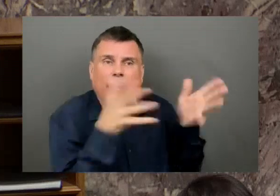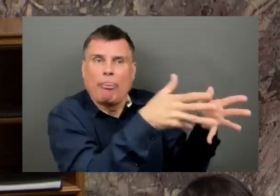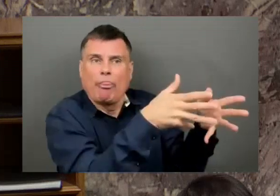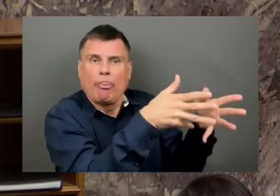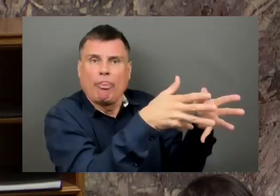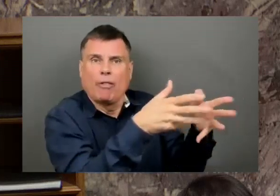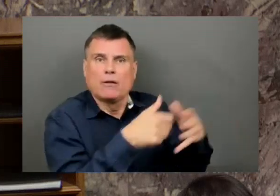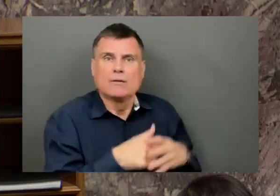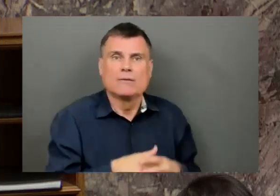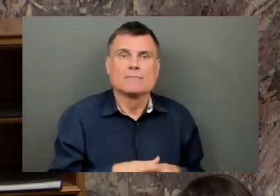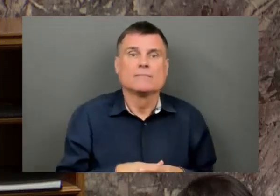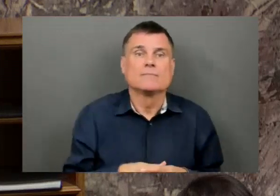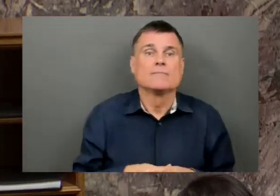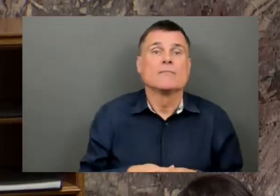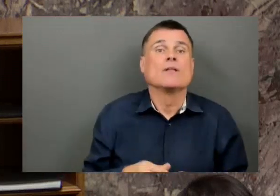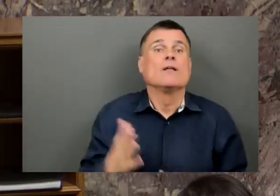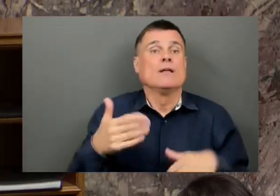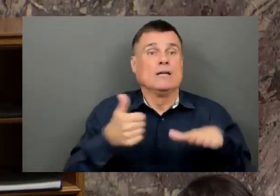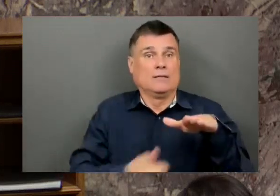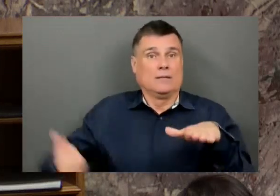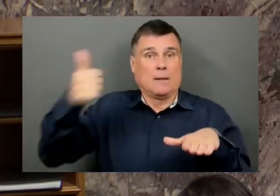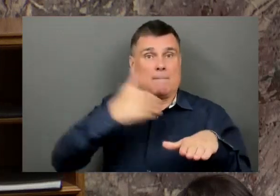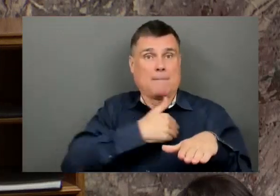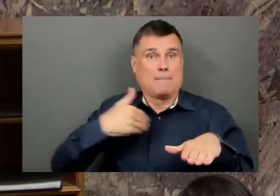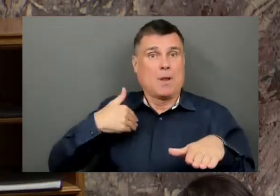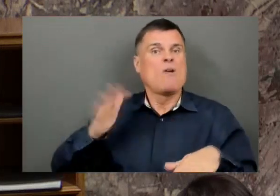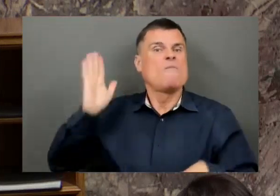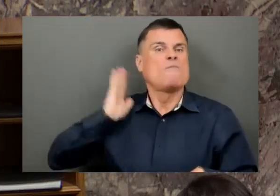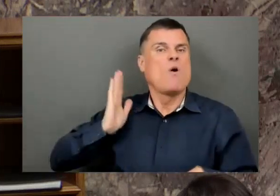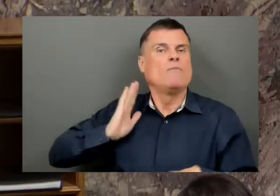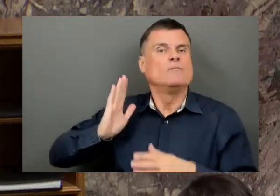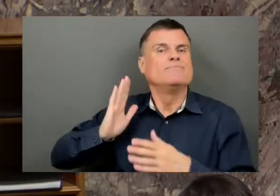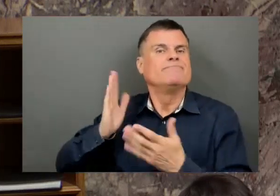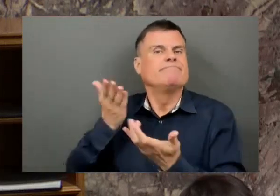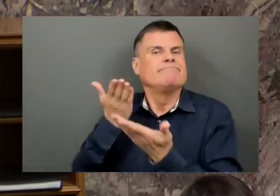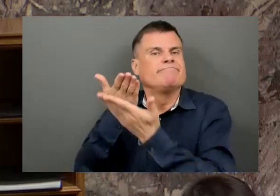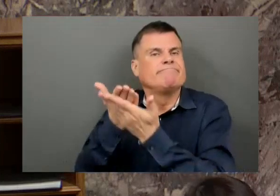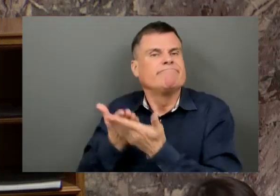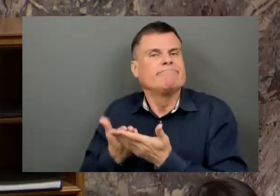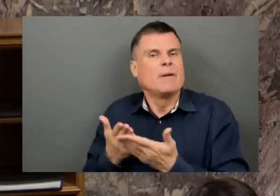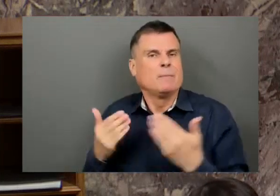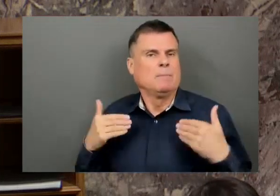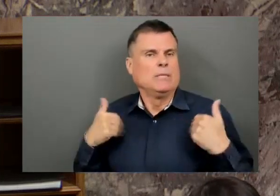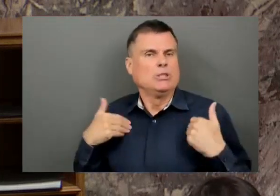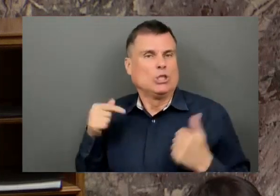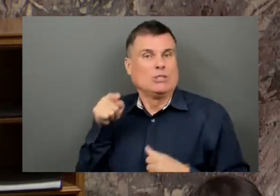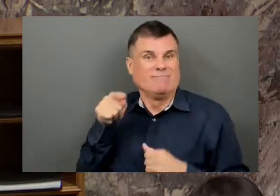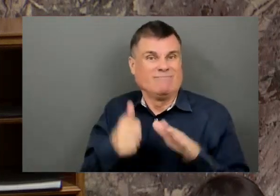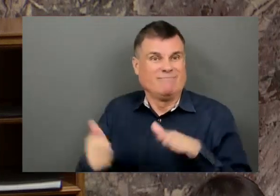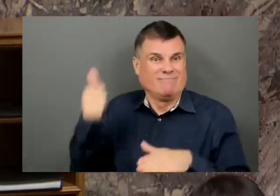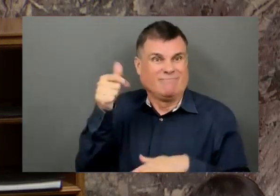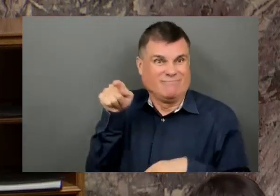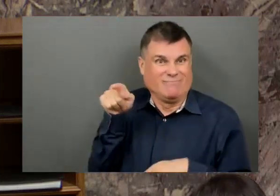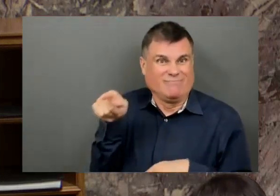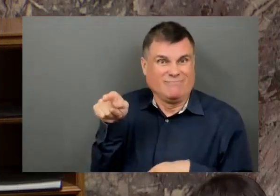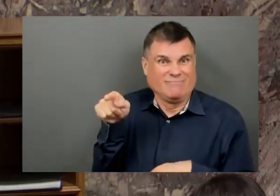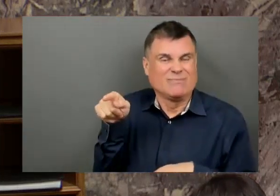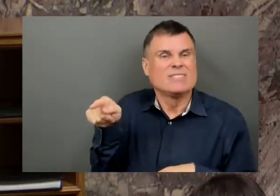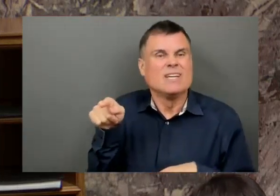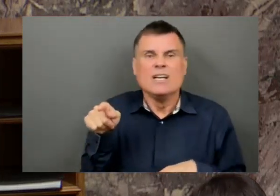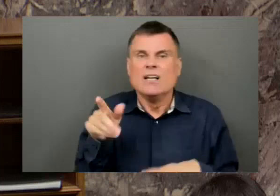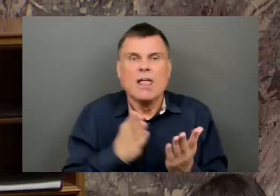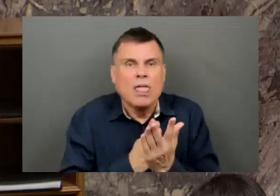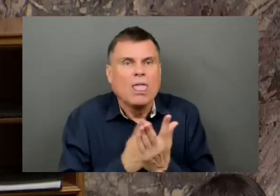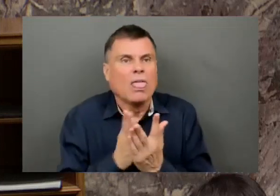NDP government has confirmed is that there is systemic anti-Semitism that requires more than just the